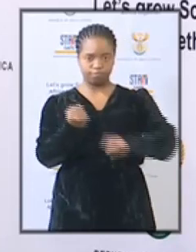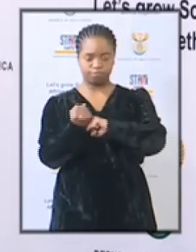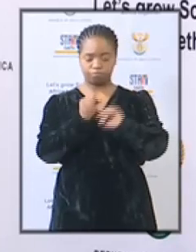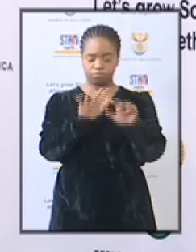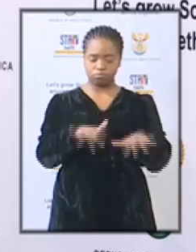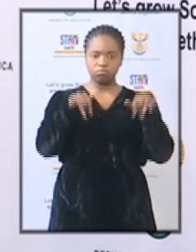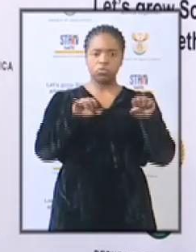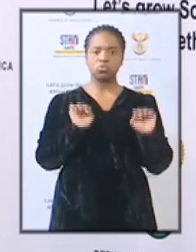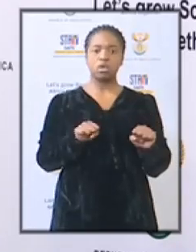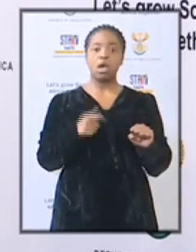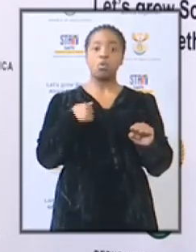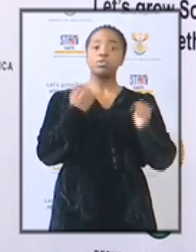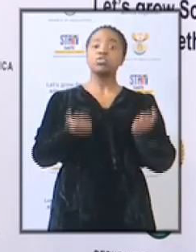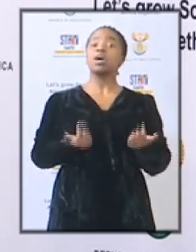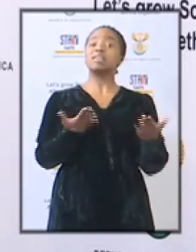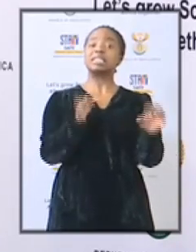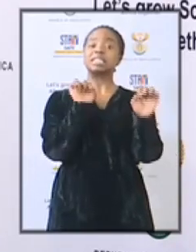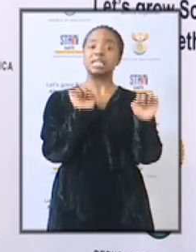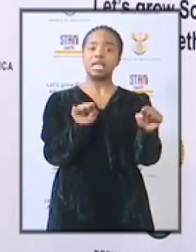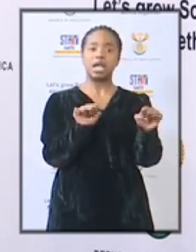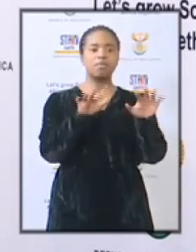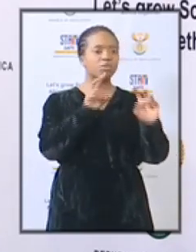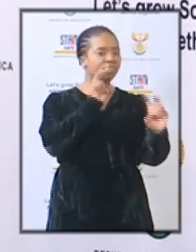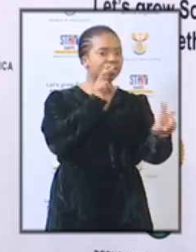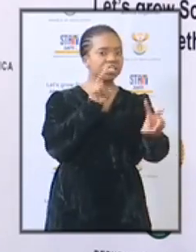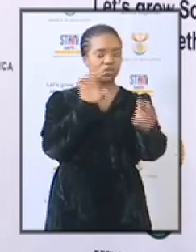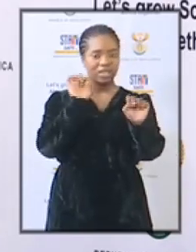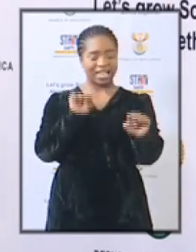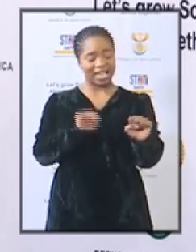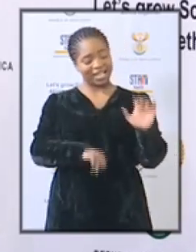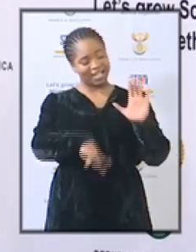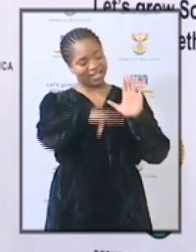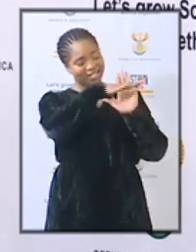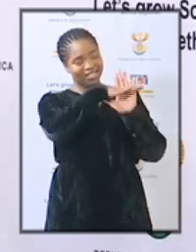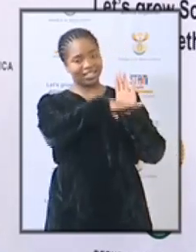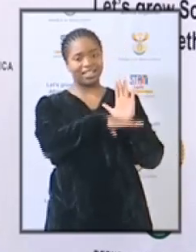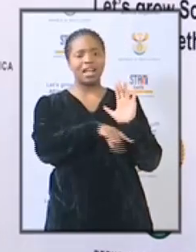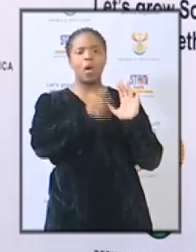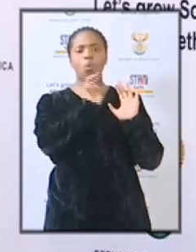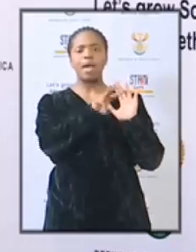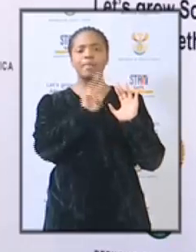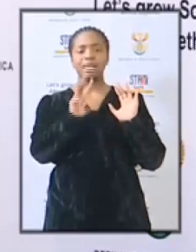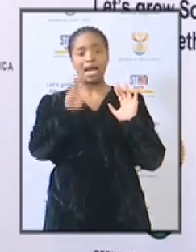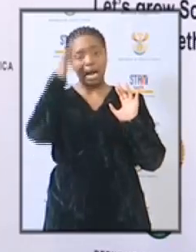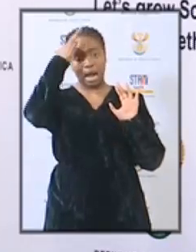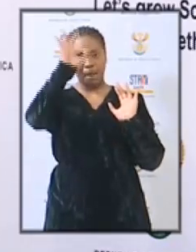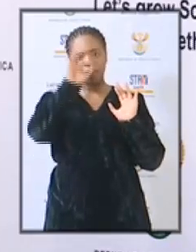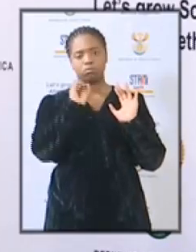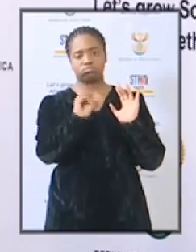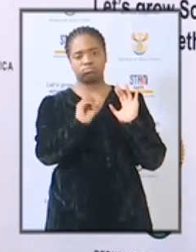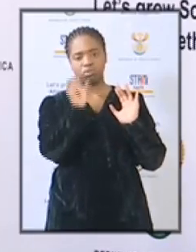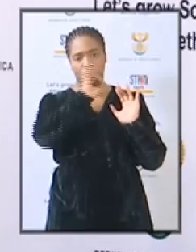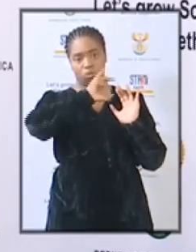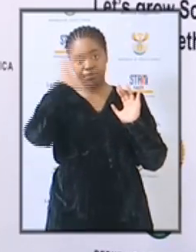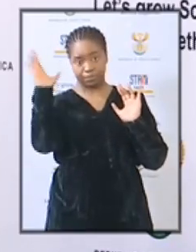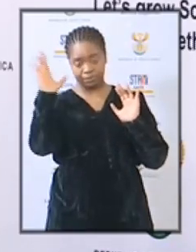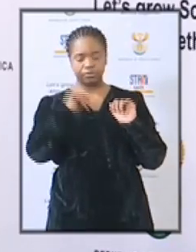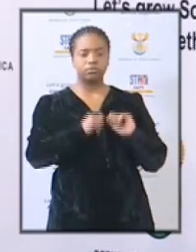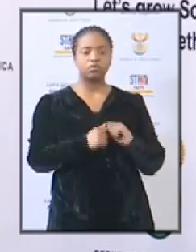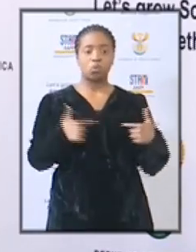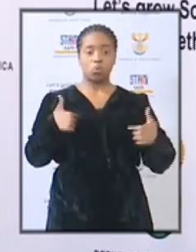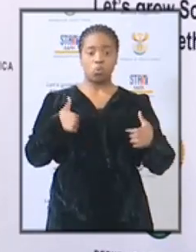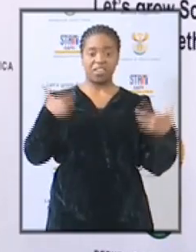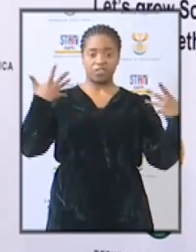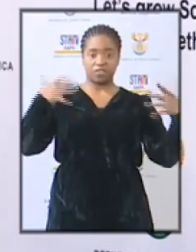permit tourism services for the categories as stated in the gazetted regulations. We have developed